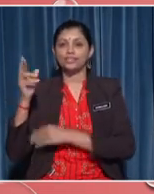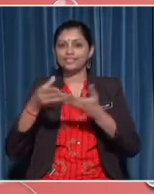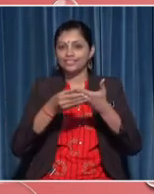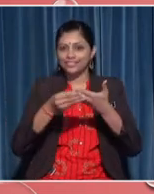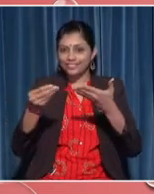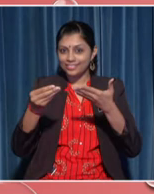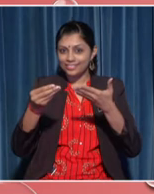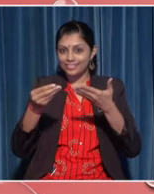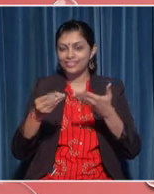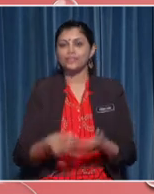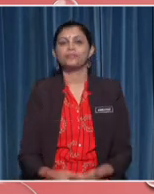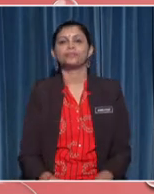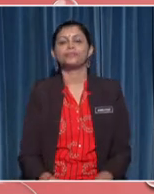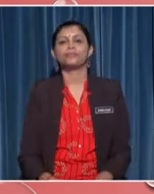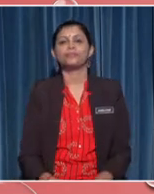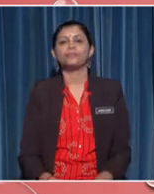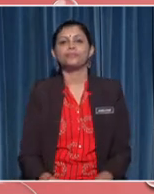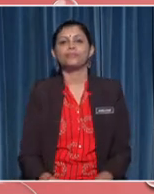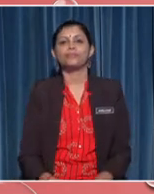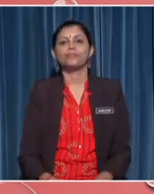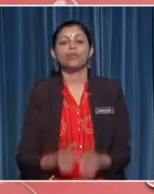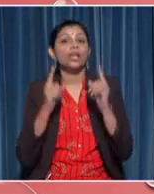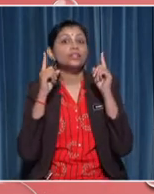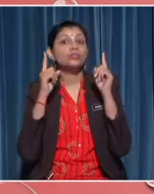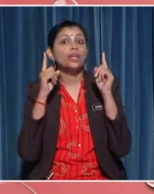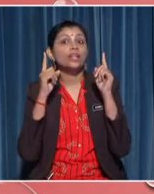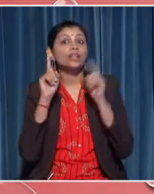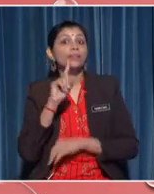dollar. What about this one?